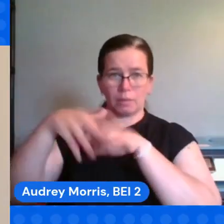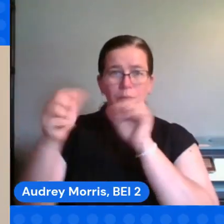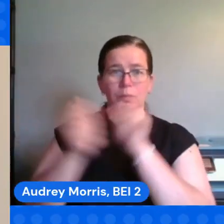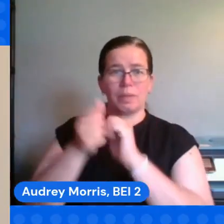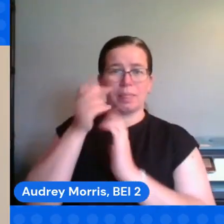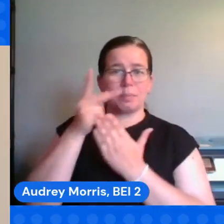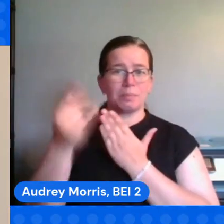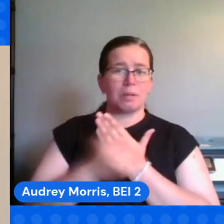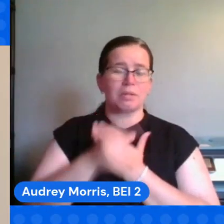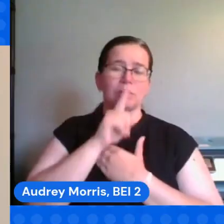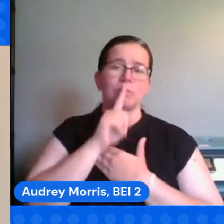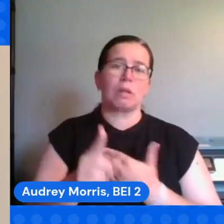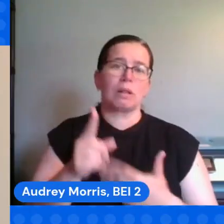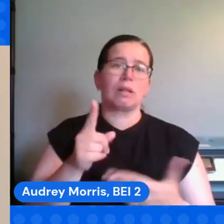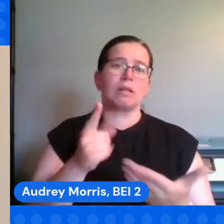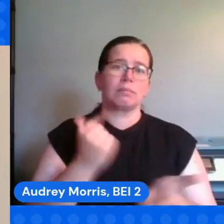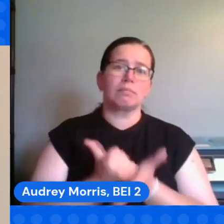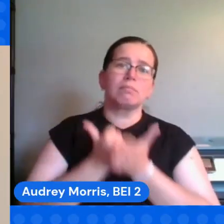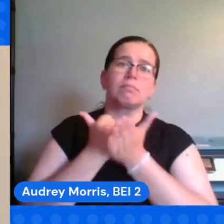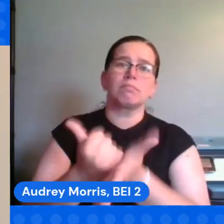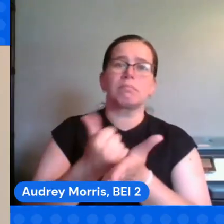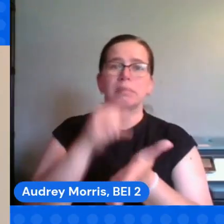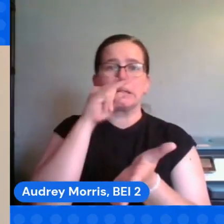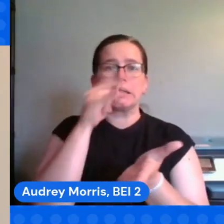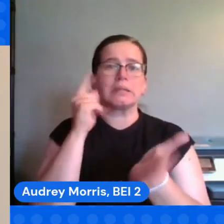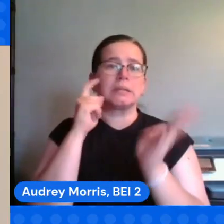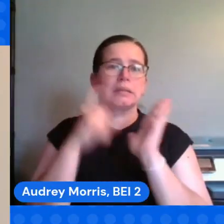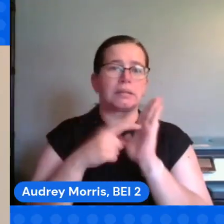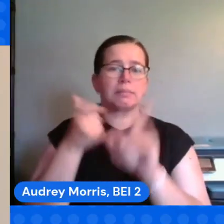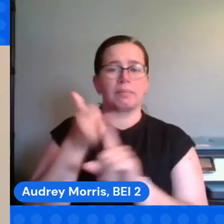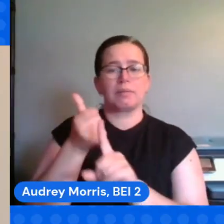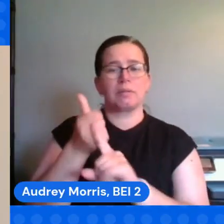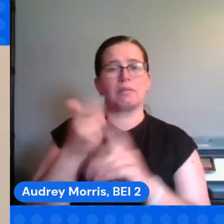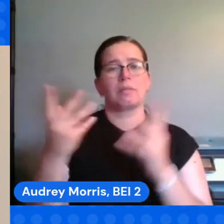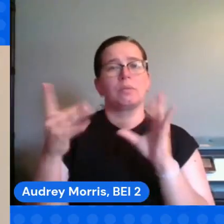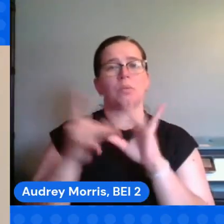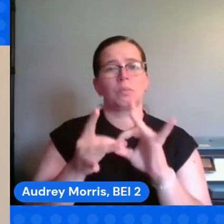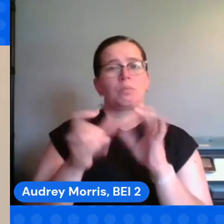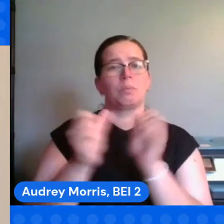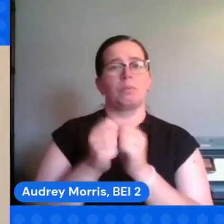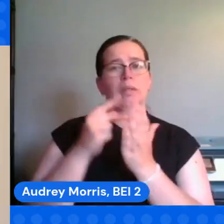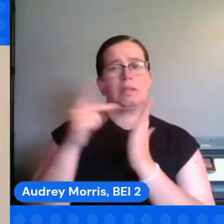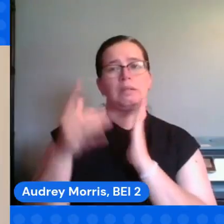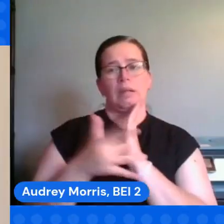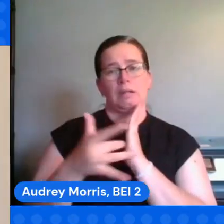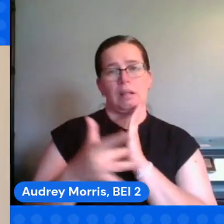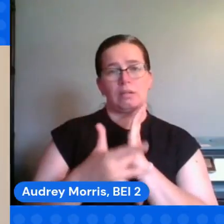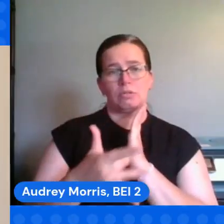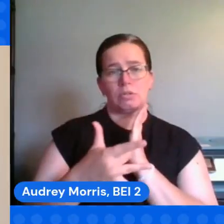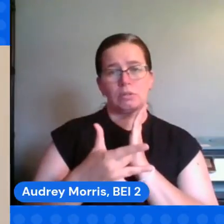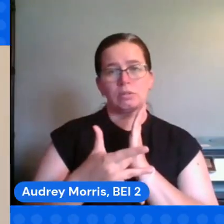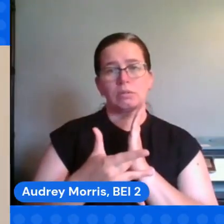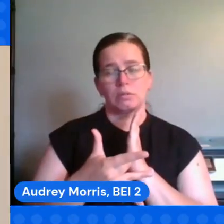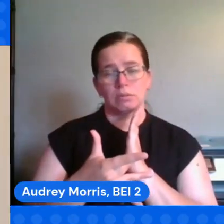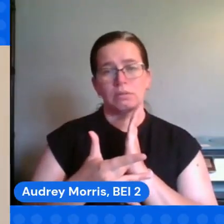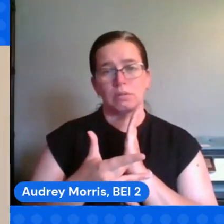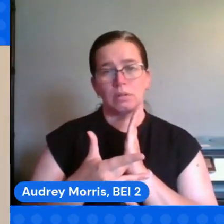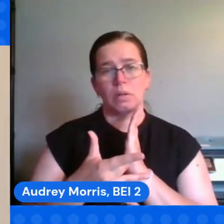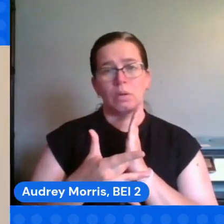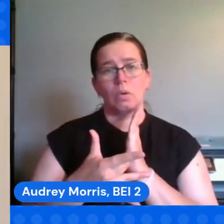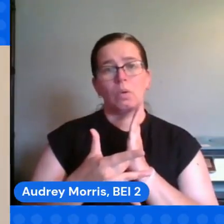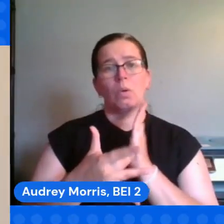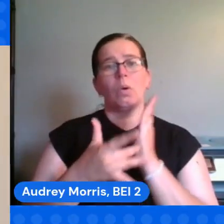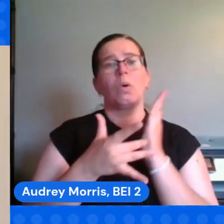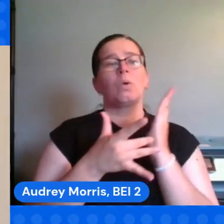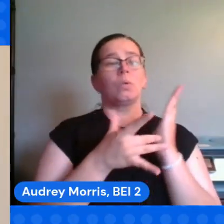really goes a long way with helping kids to see themselves in technology. Um, and while Scratch does